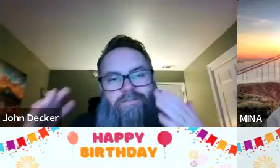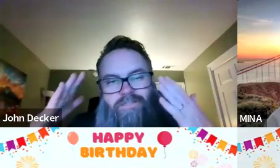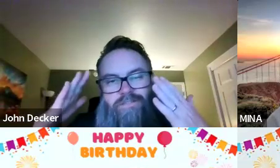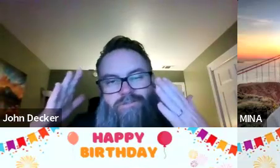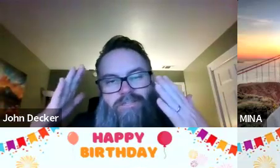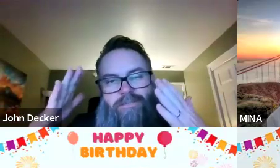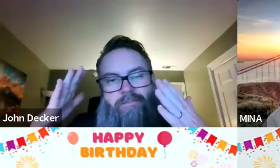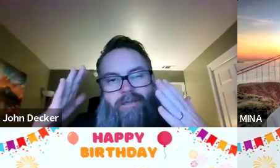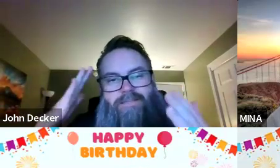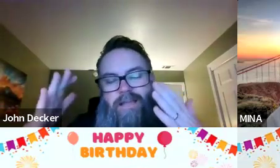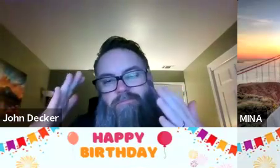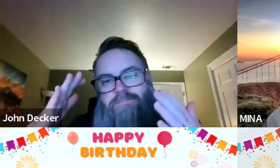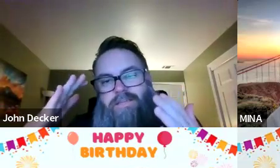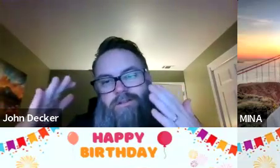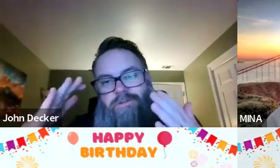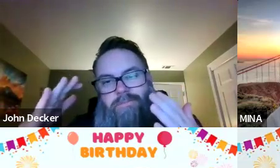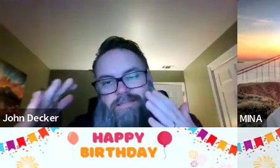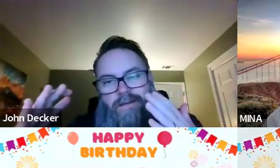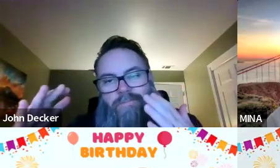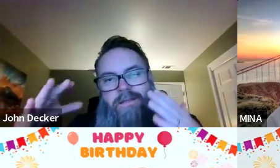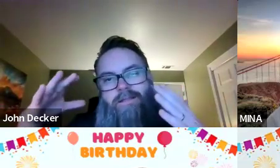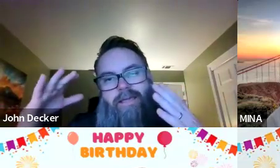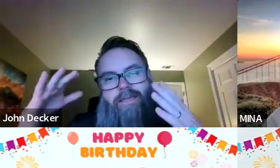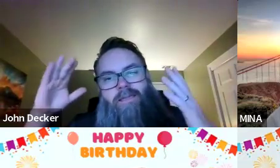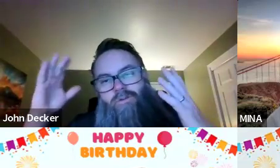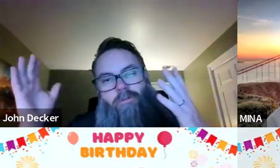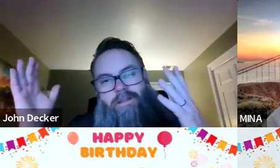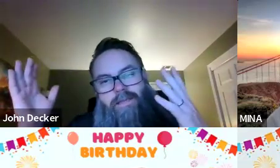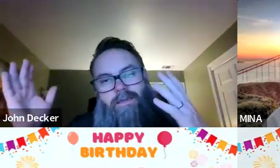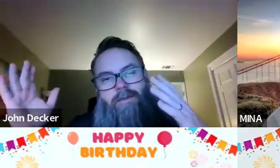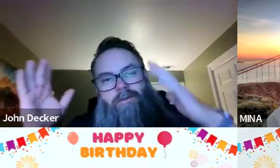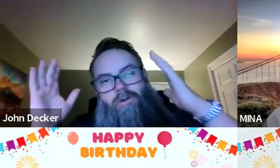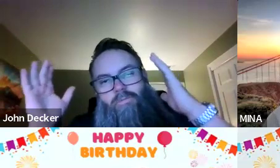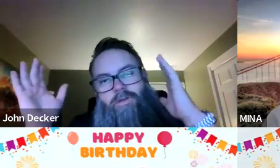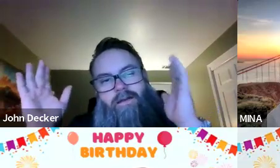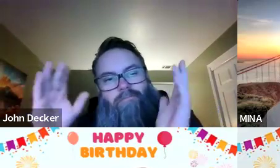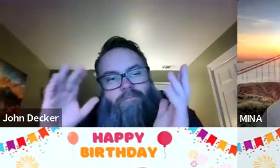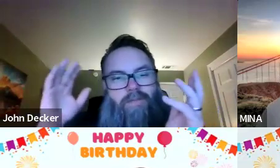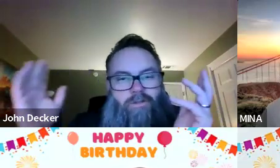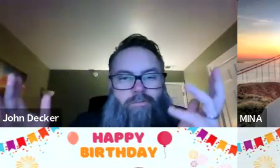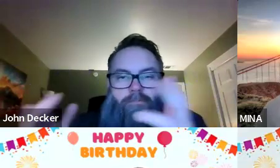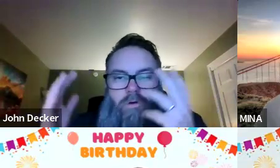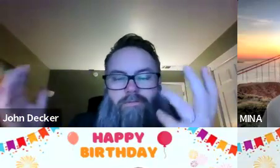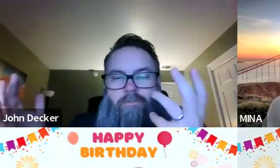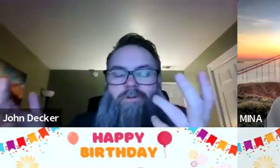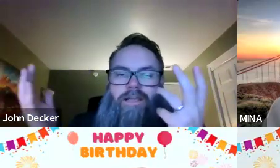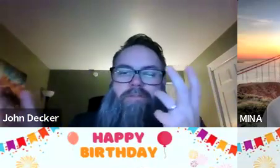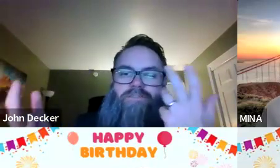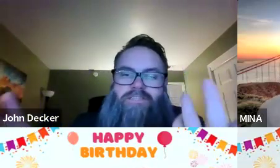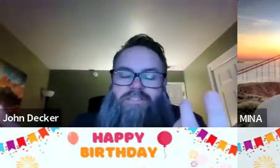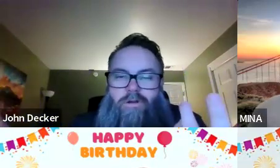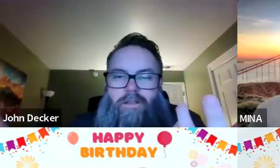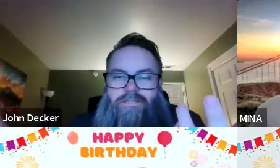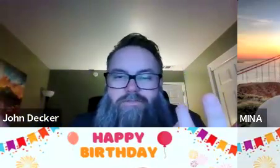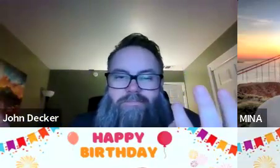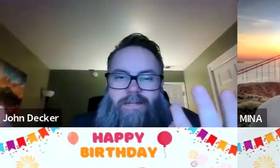the department tells us to do something because the timeframes get a little bit messed up. Like normally, we would have maybe a little bit more of it. We've already